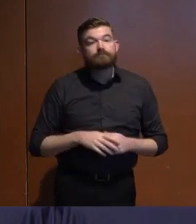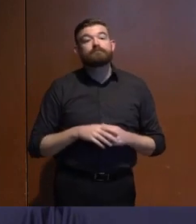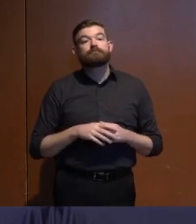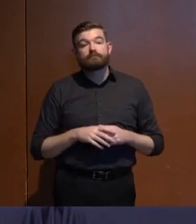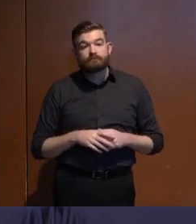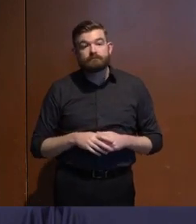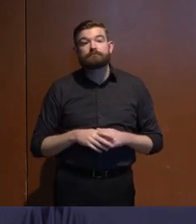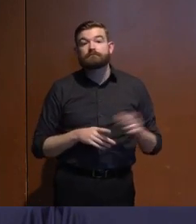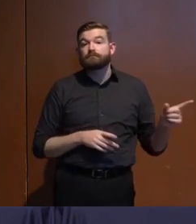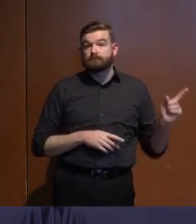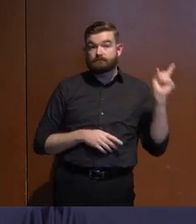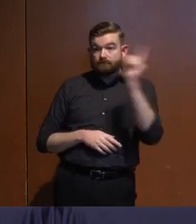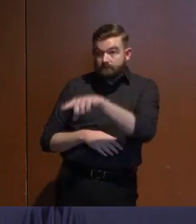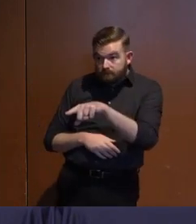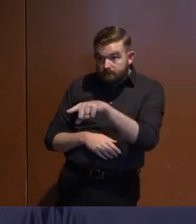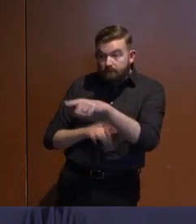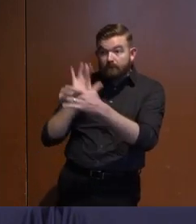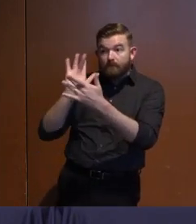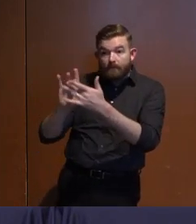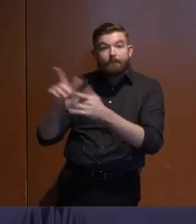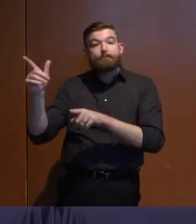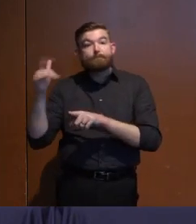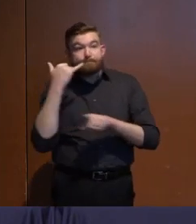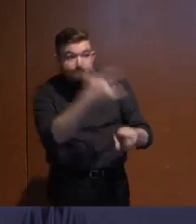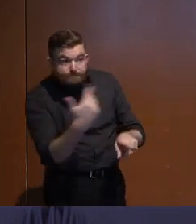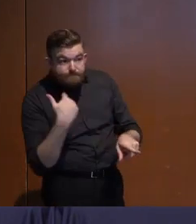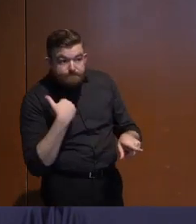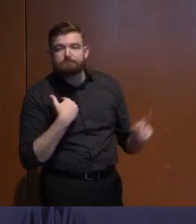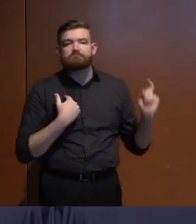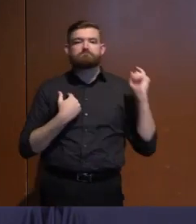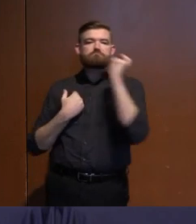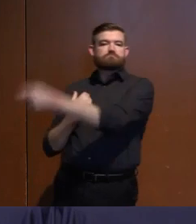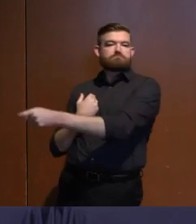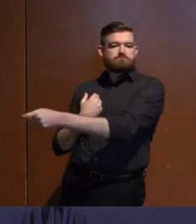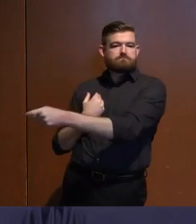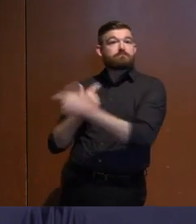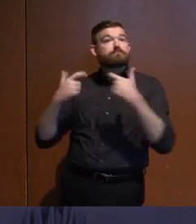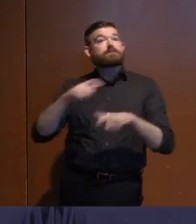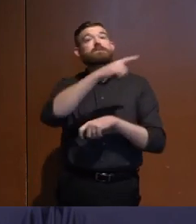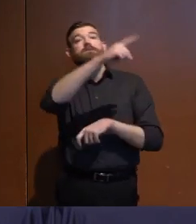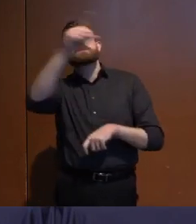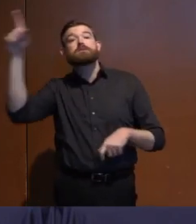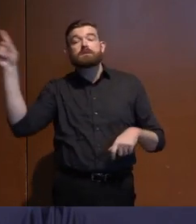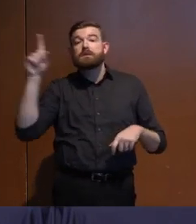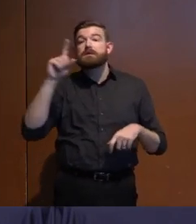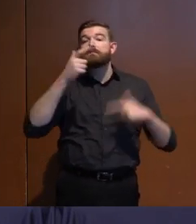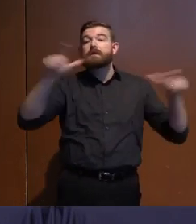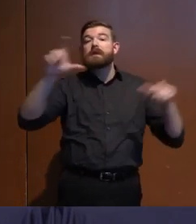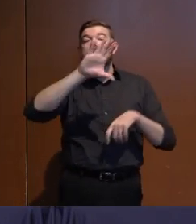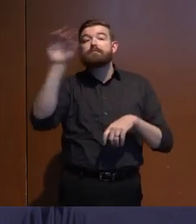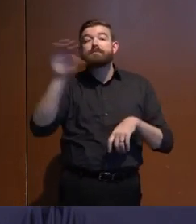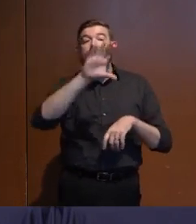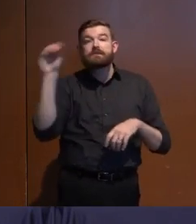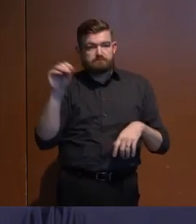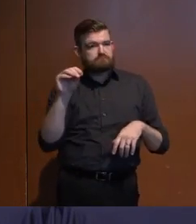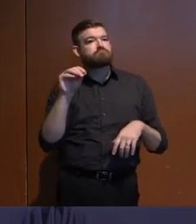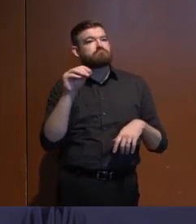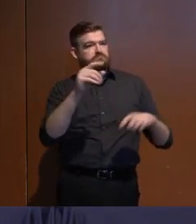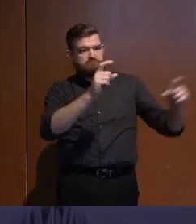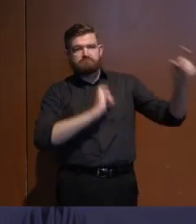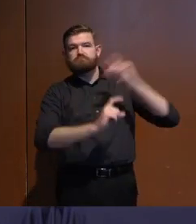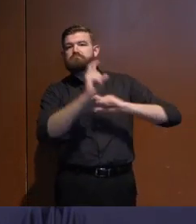your donation. I've mentioned a lot of the corporate citizens who have stood tall over the past couple of weeks, and they continue to. Even since